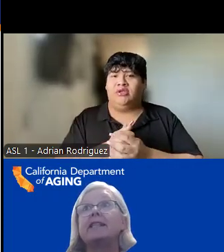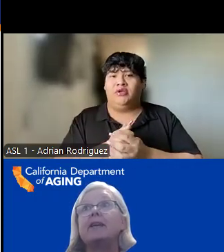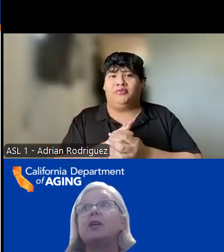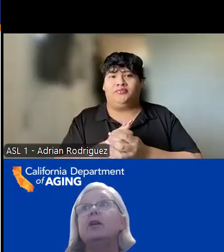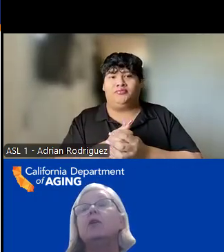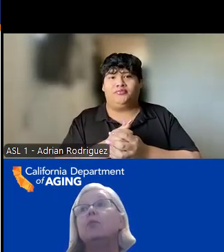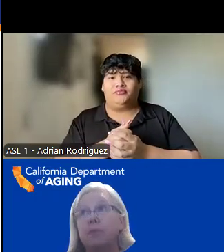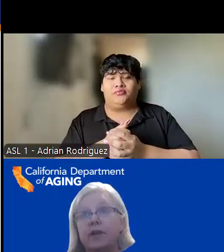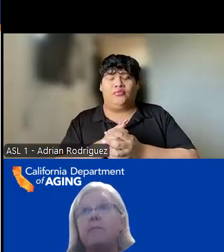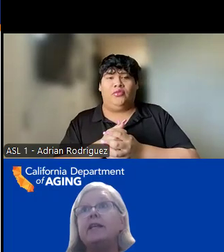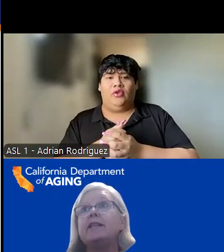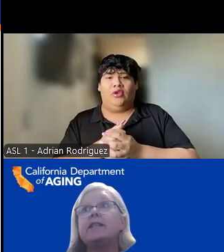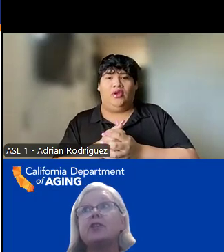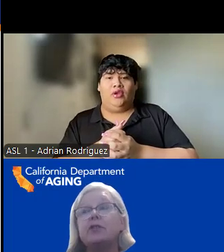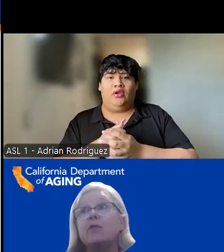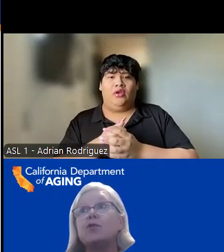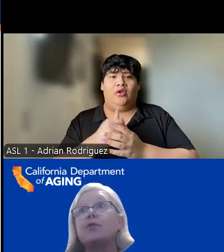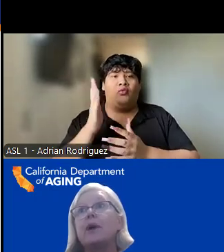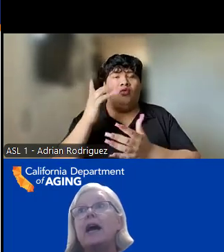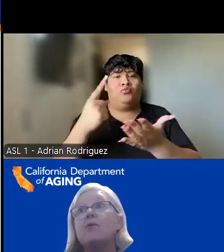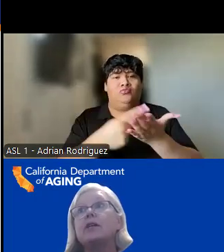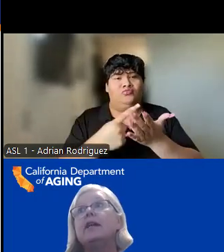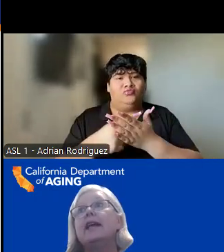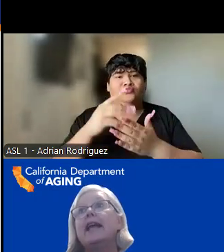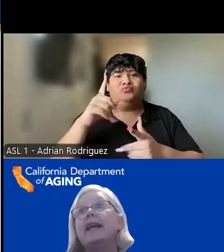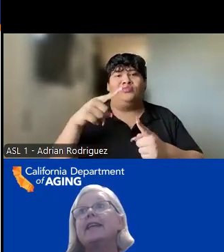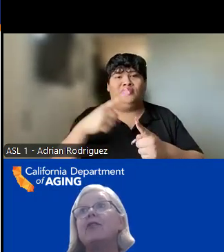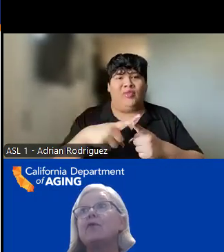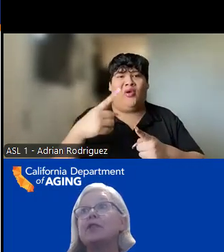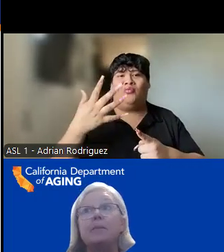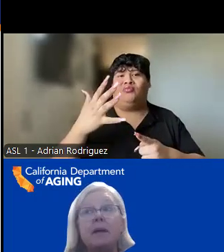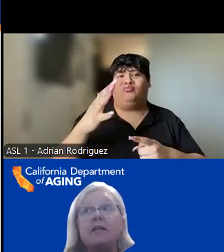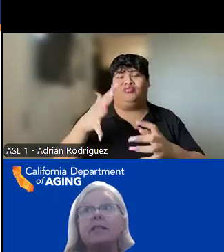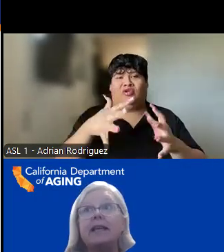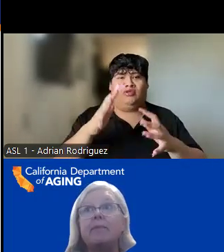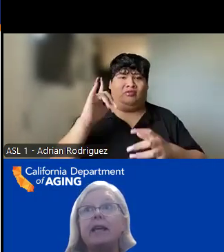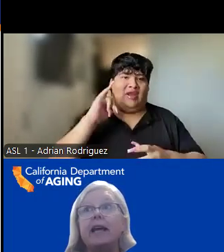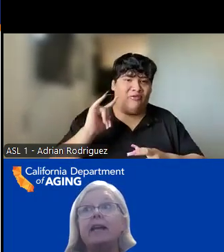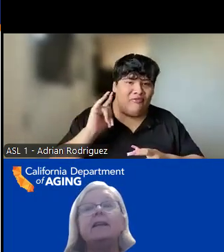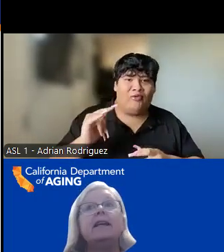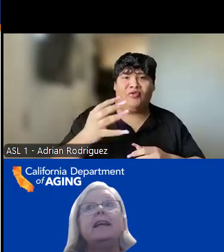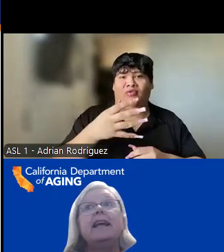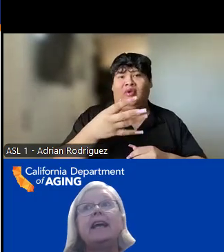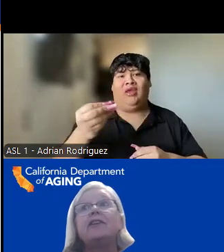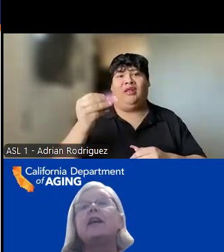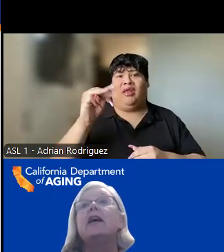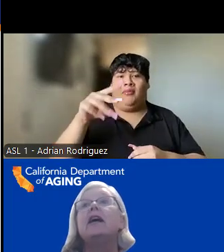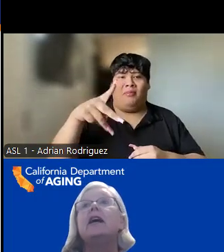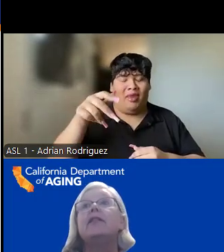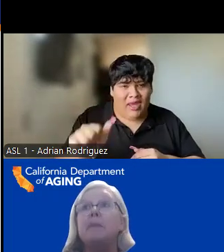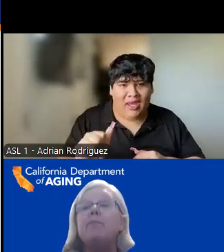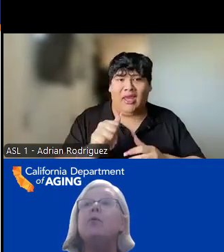federal landscapes. Committee discussion, of course, throughout, and California's commitment to the MPA,